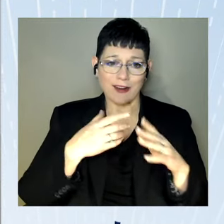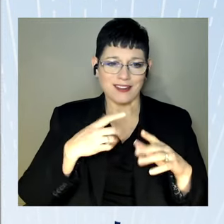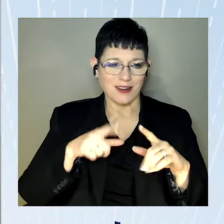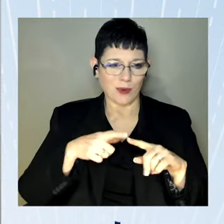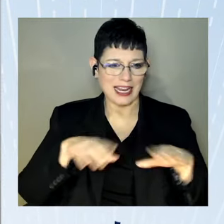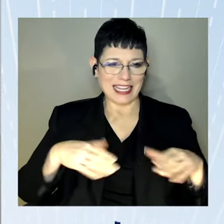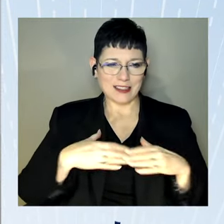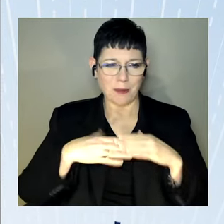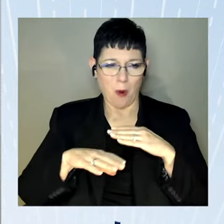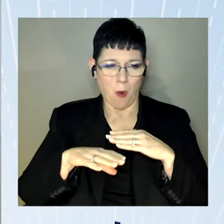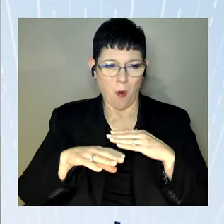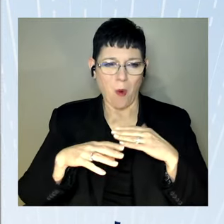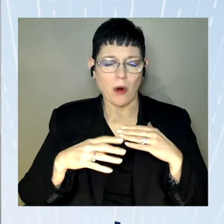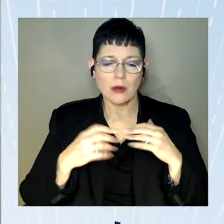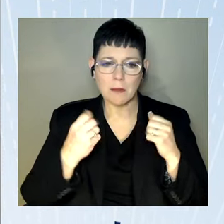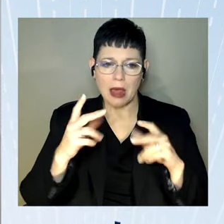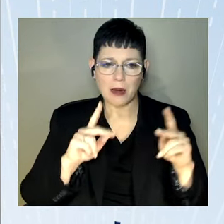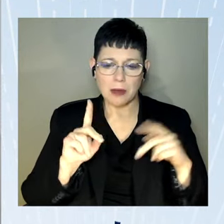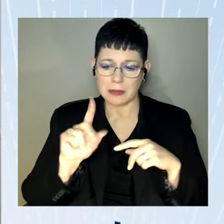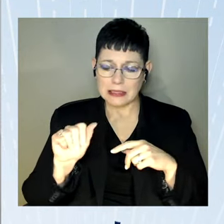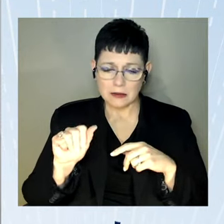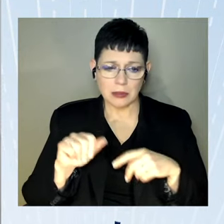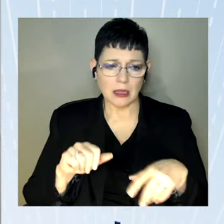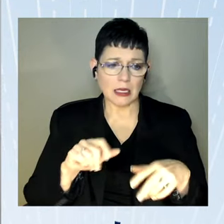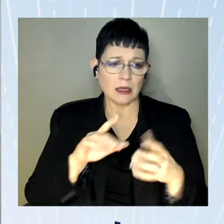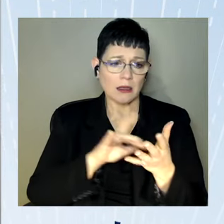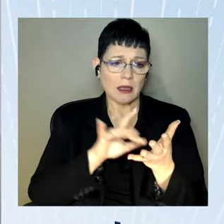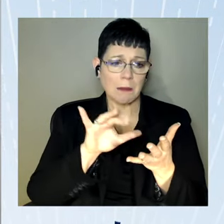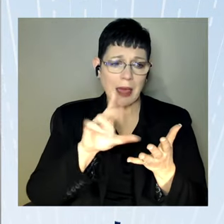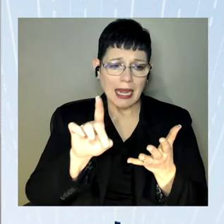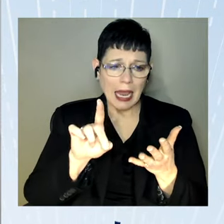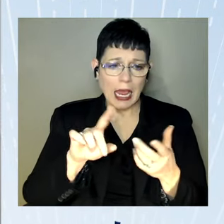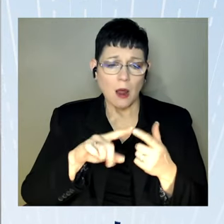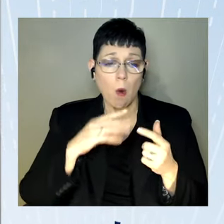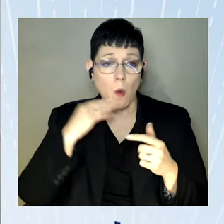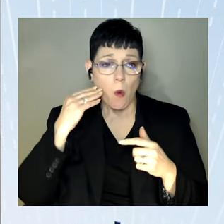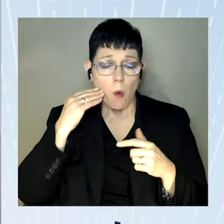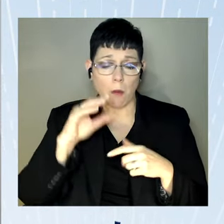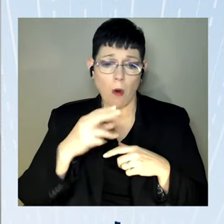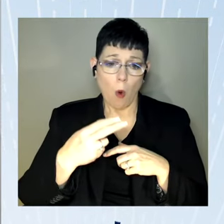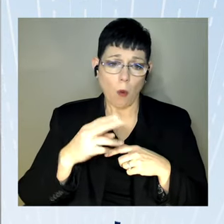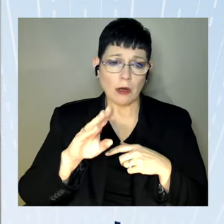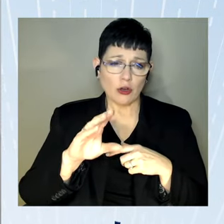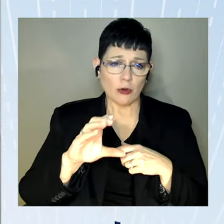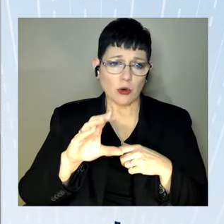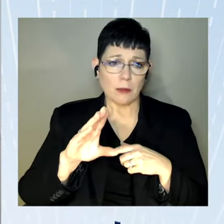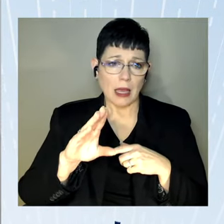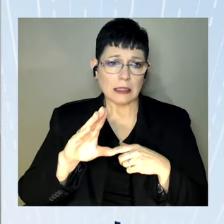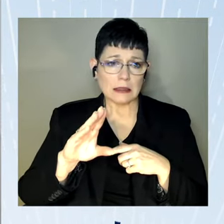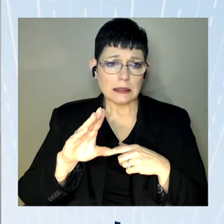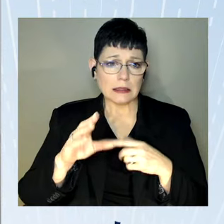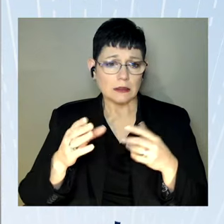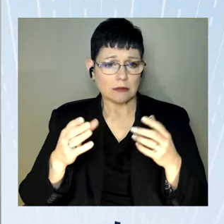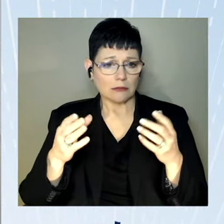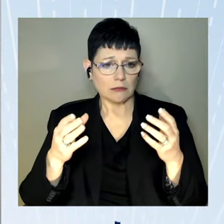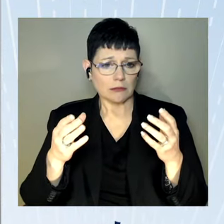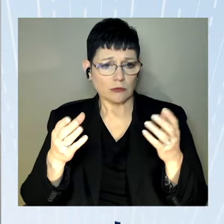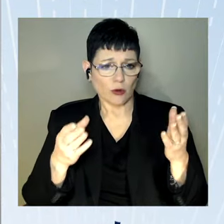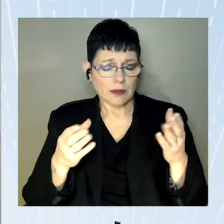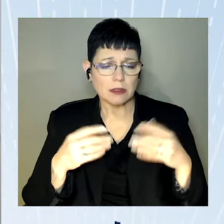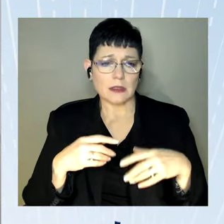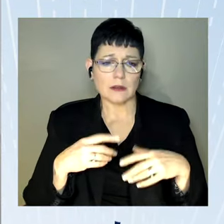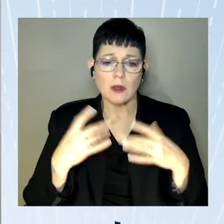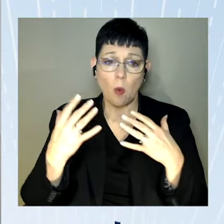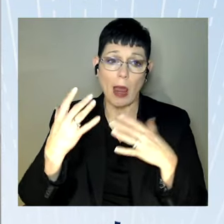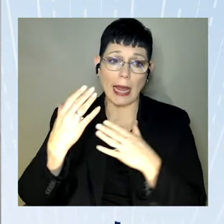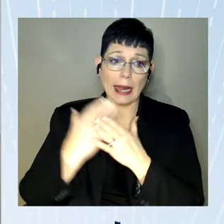struggling with disabilities on Medicaid, on home and community-based services, wait lists for years. Too many families struggling to